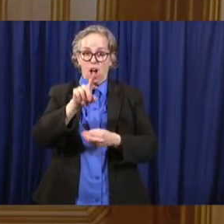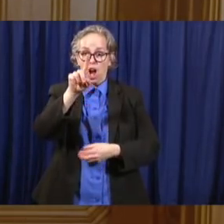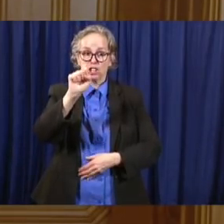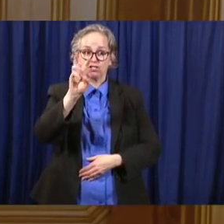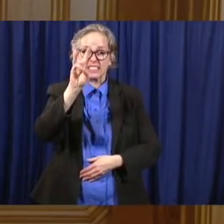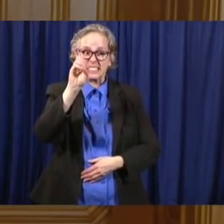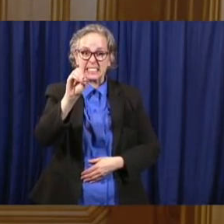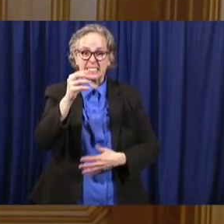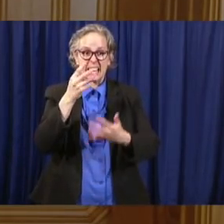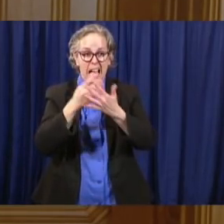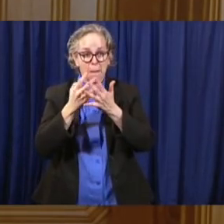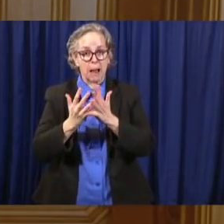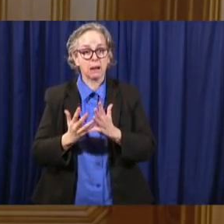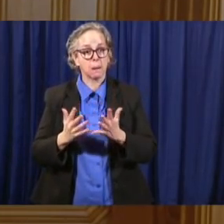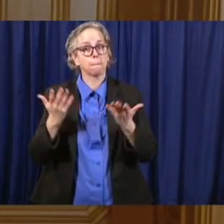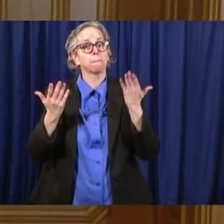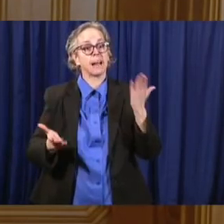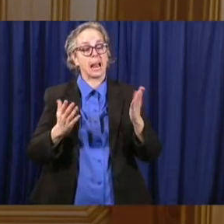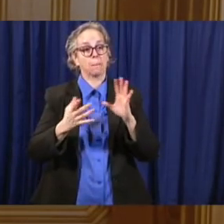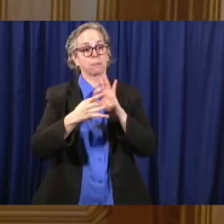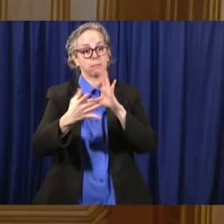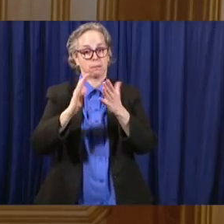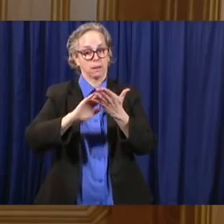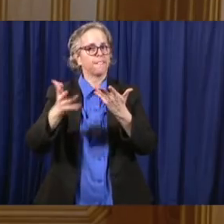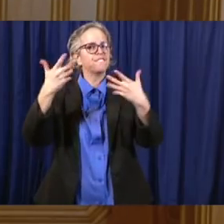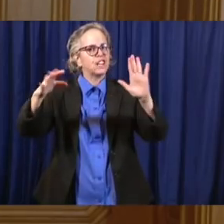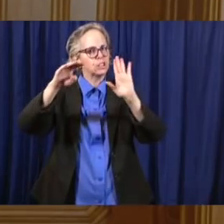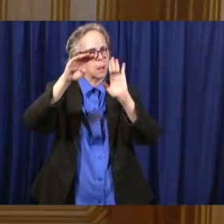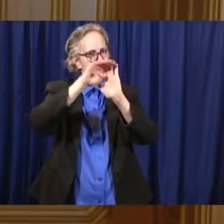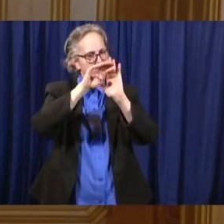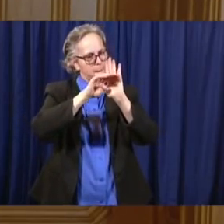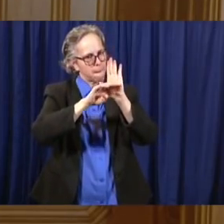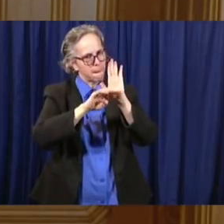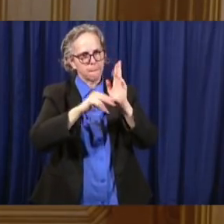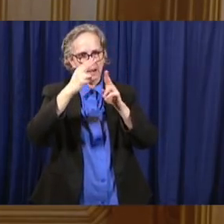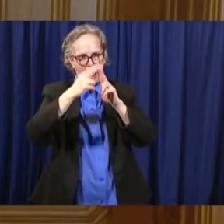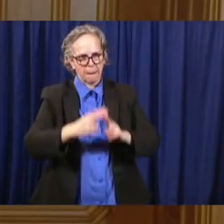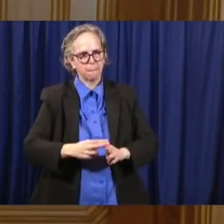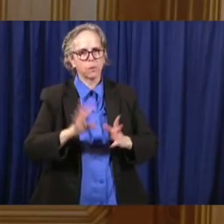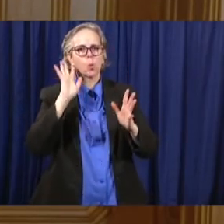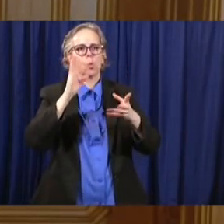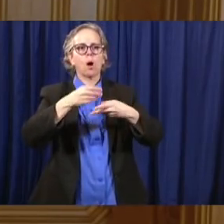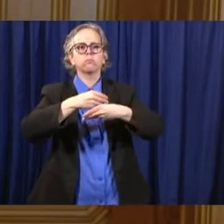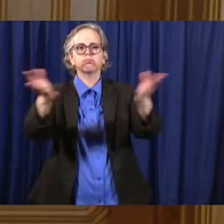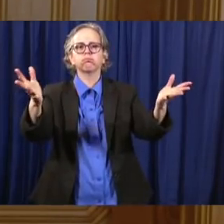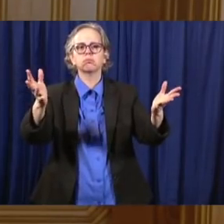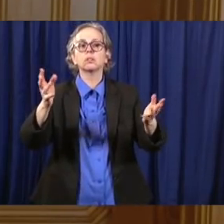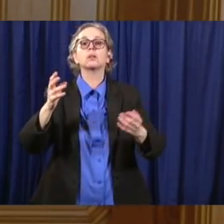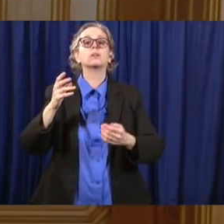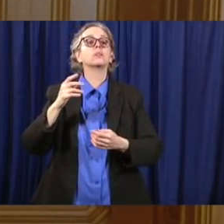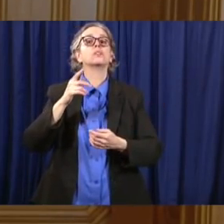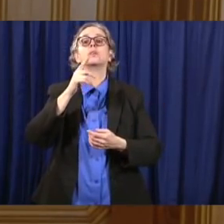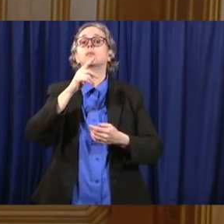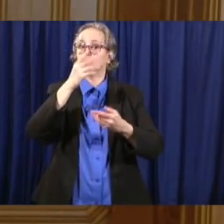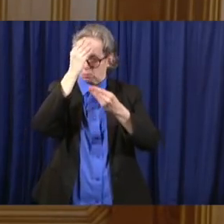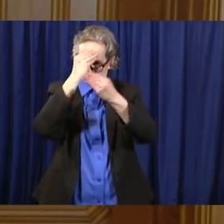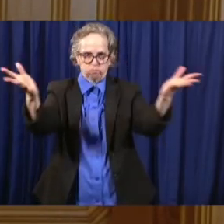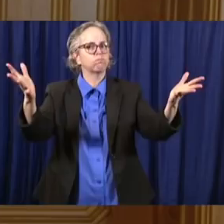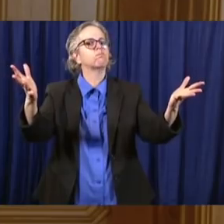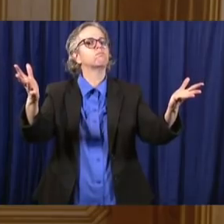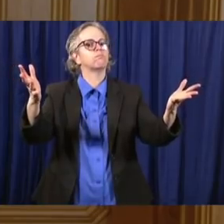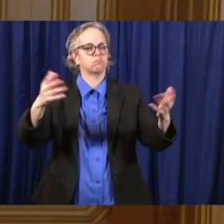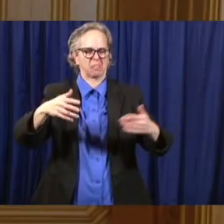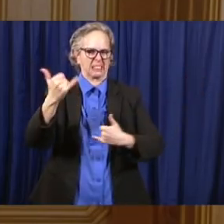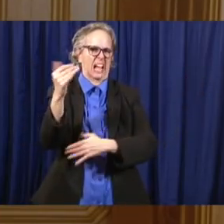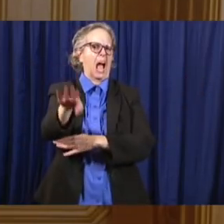release, which will be made available to the press corps that's covering this afternoon, and then